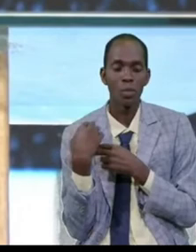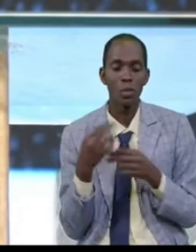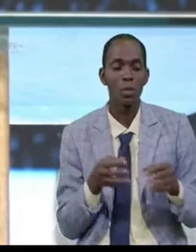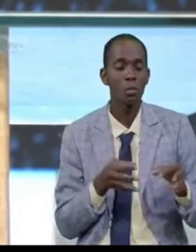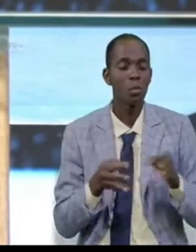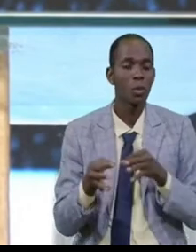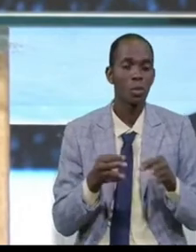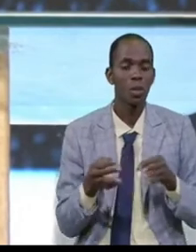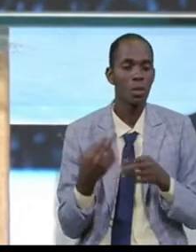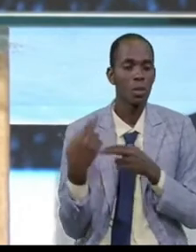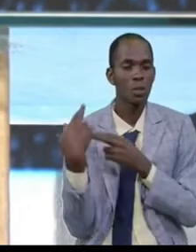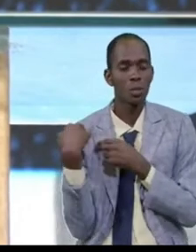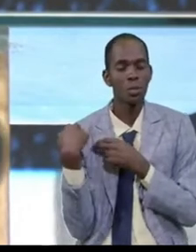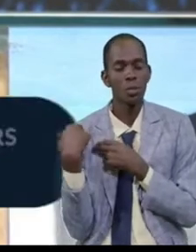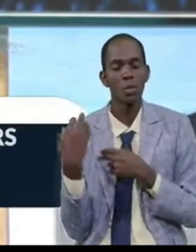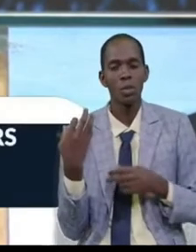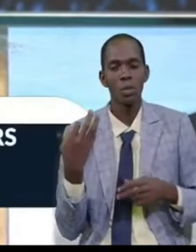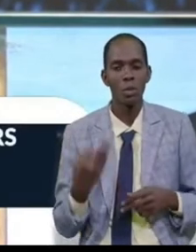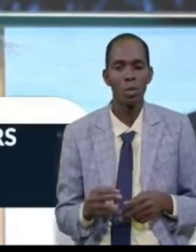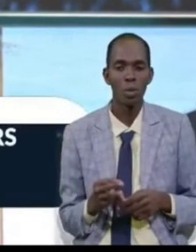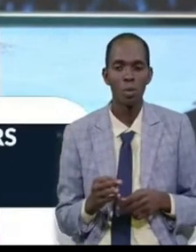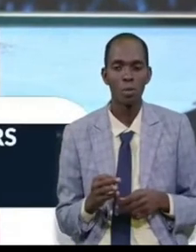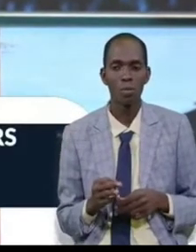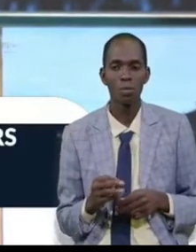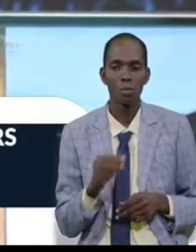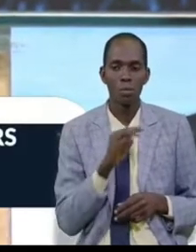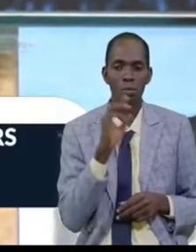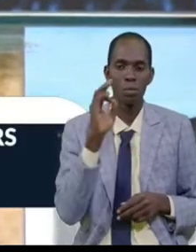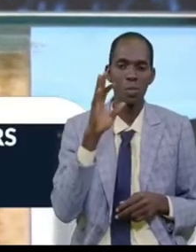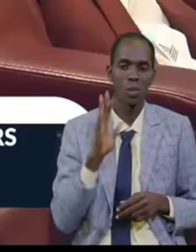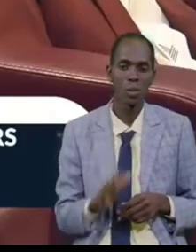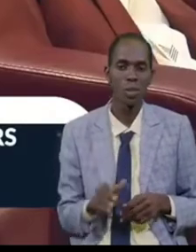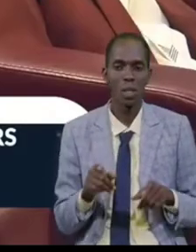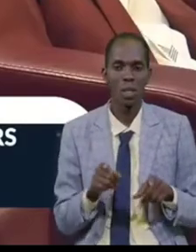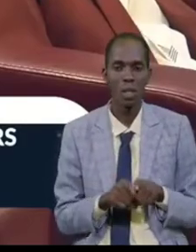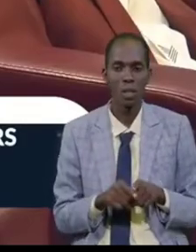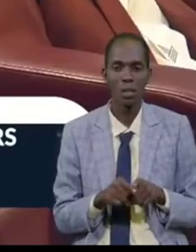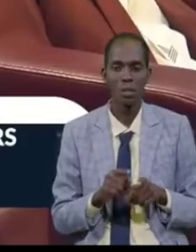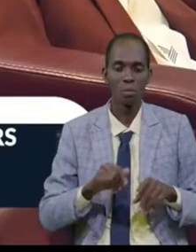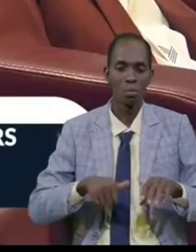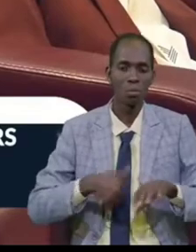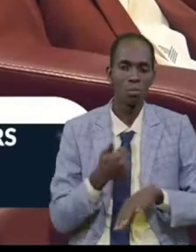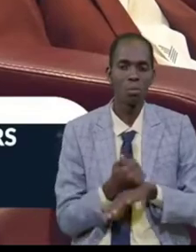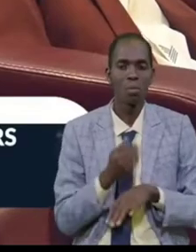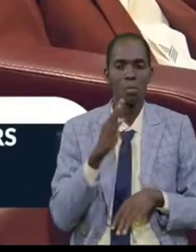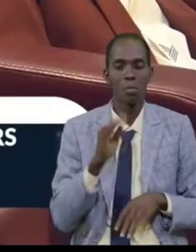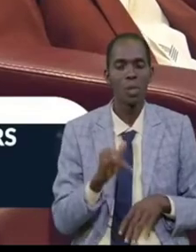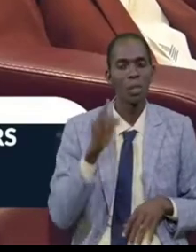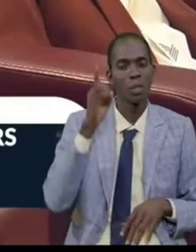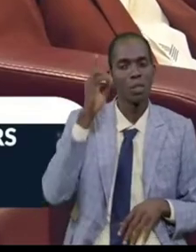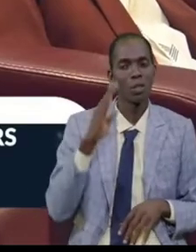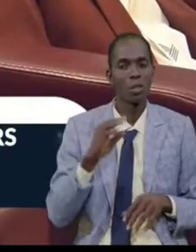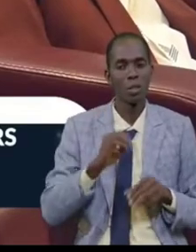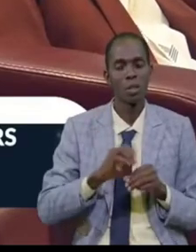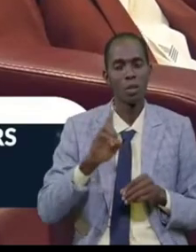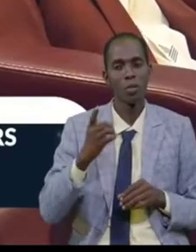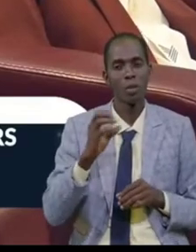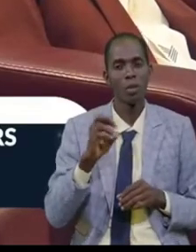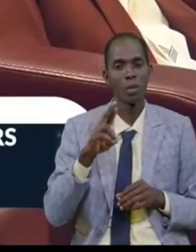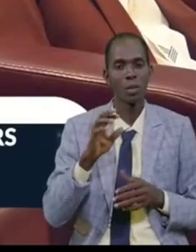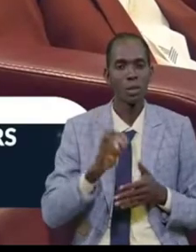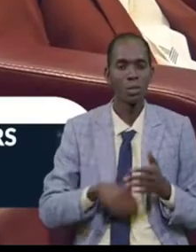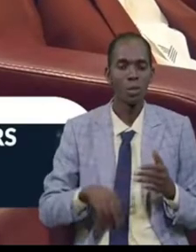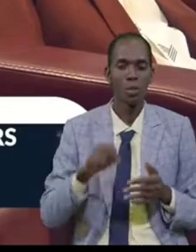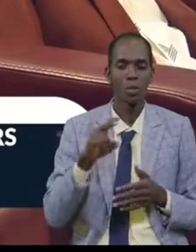by God. It tells us in 1 Corinthians chapter 12, reading from verse 18, and